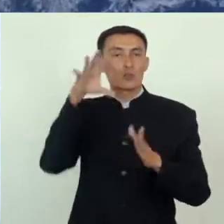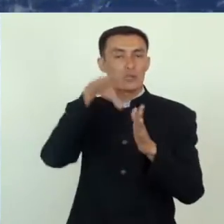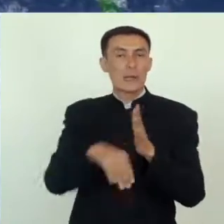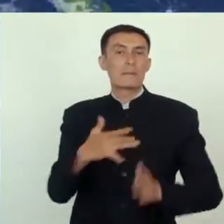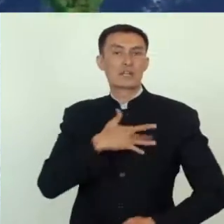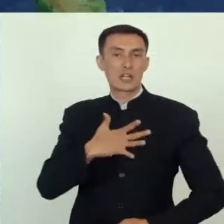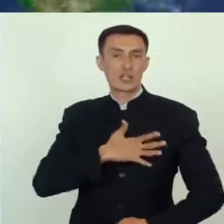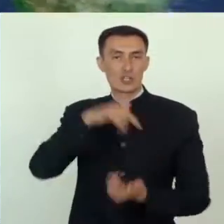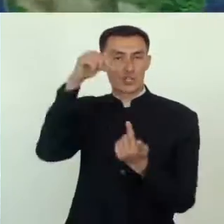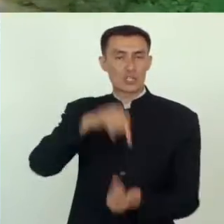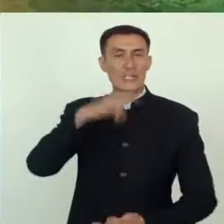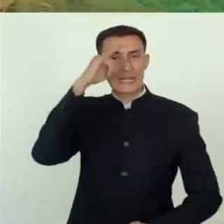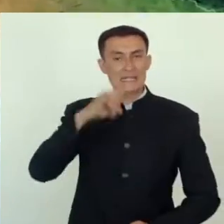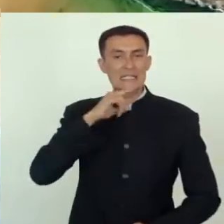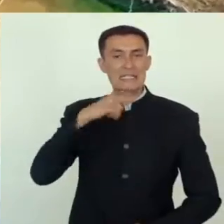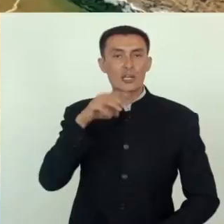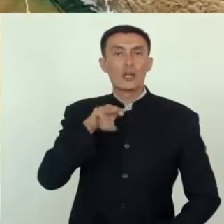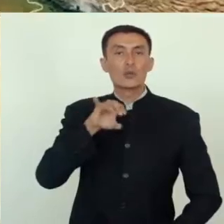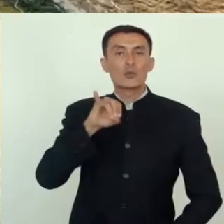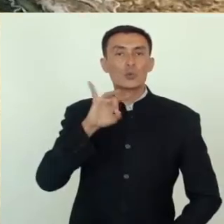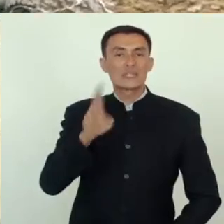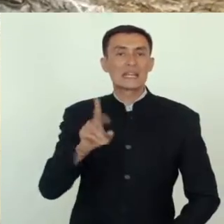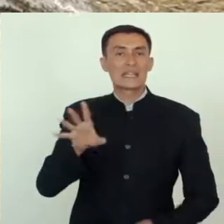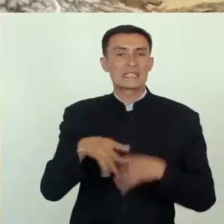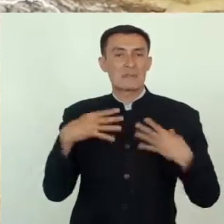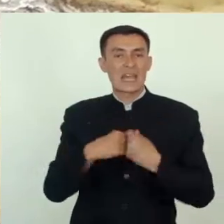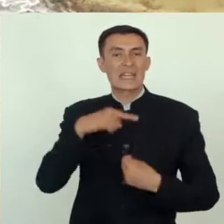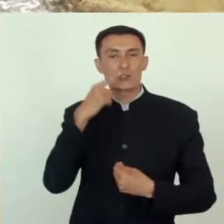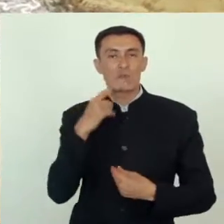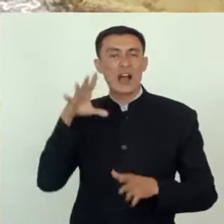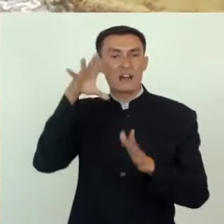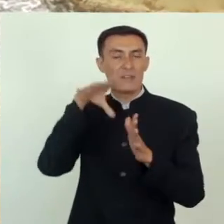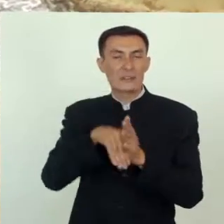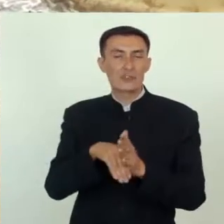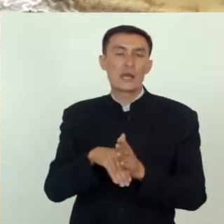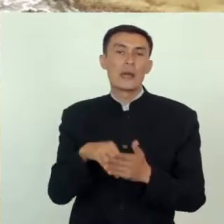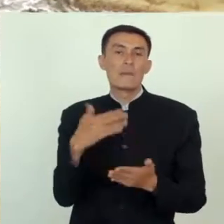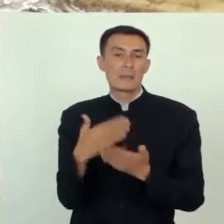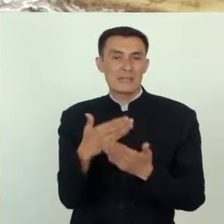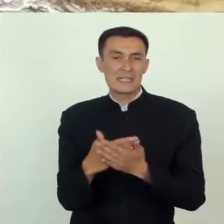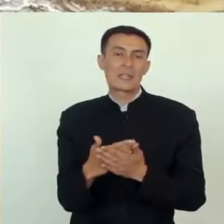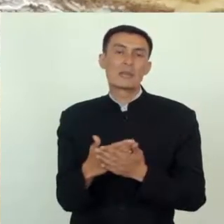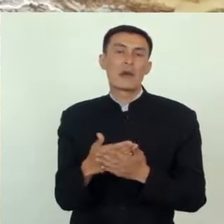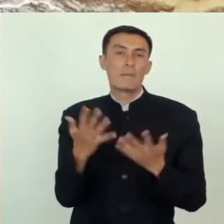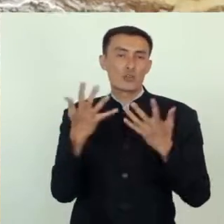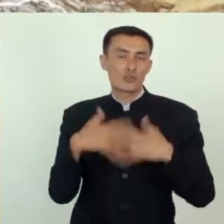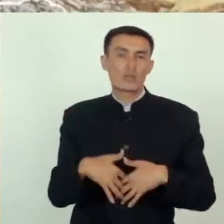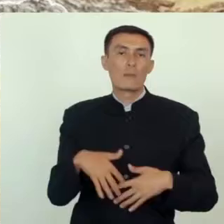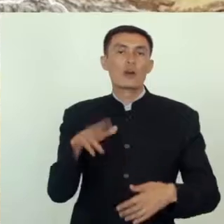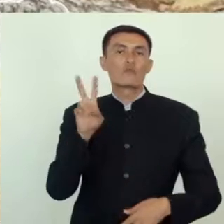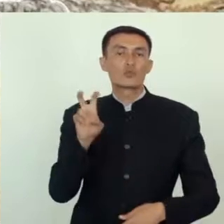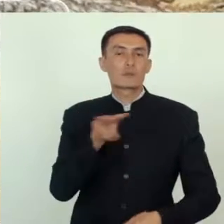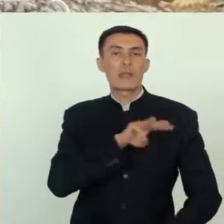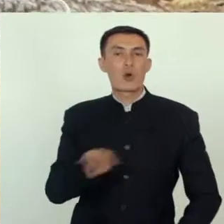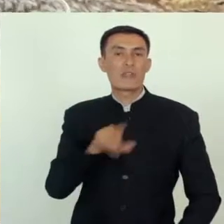languages, covering, according to most modern estimates, 200 million people across vast areas equal in size to some of